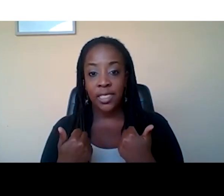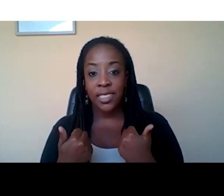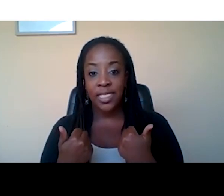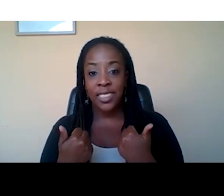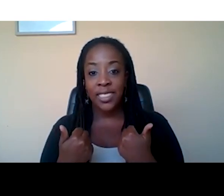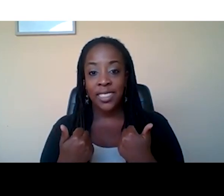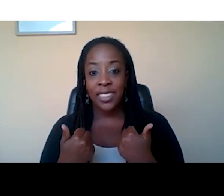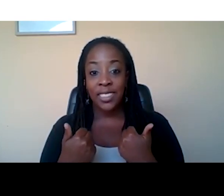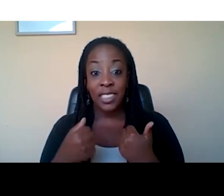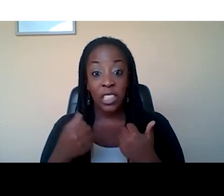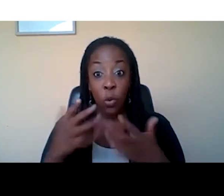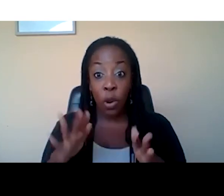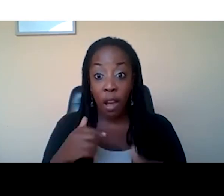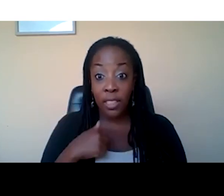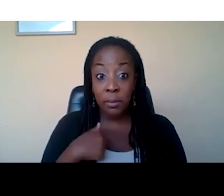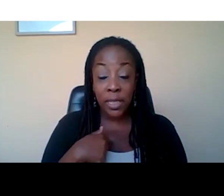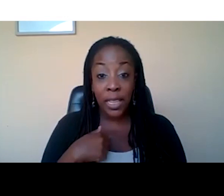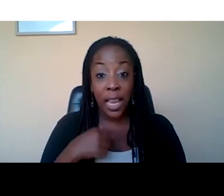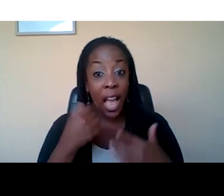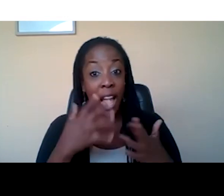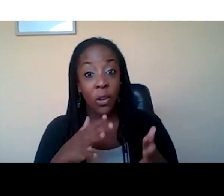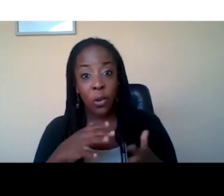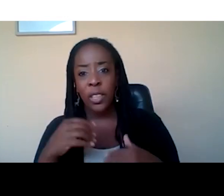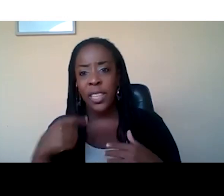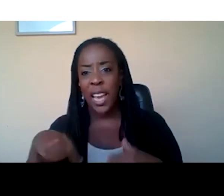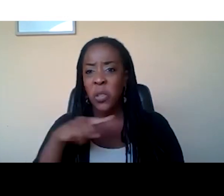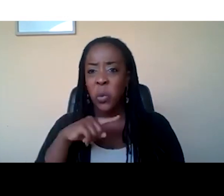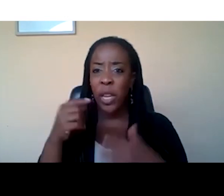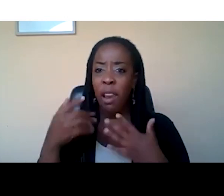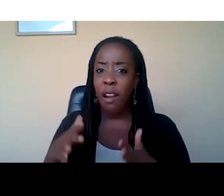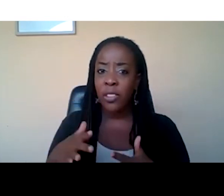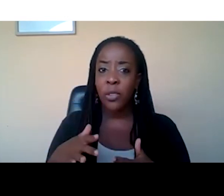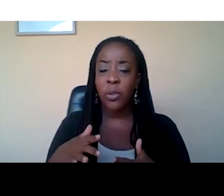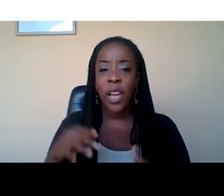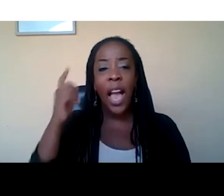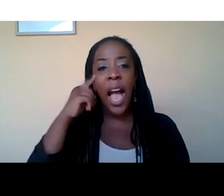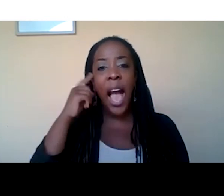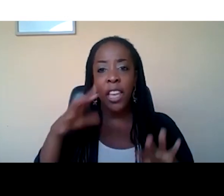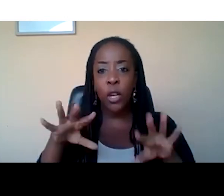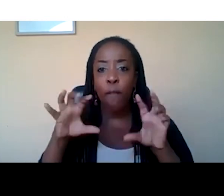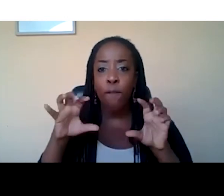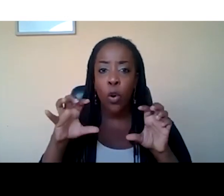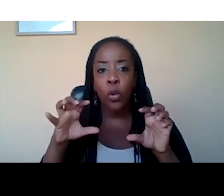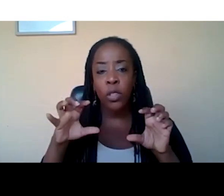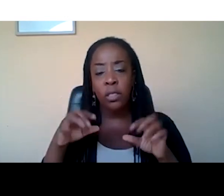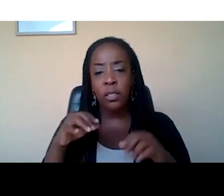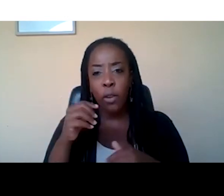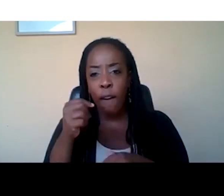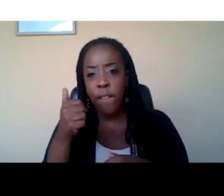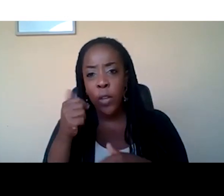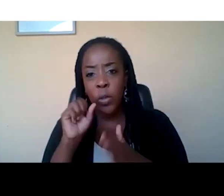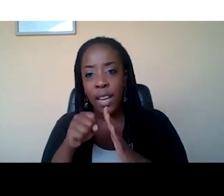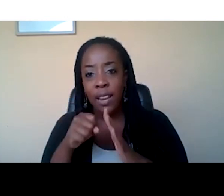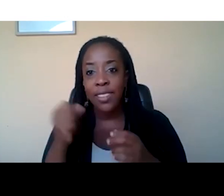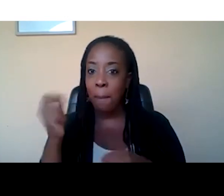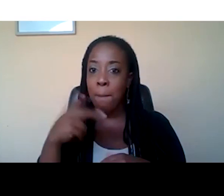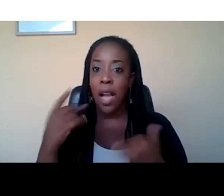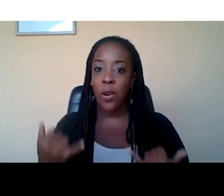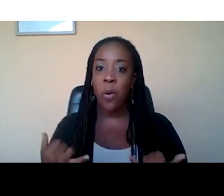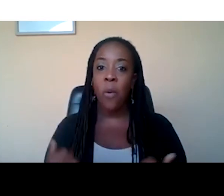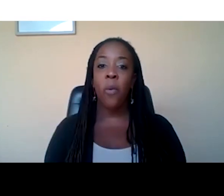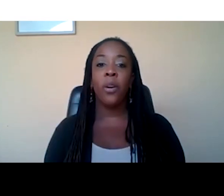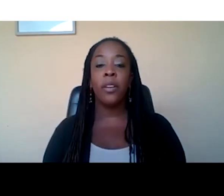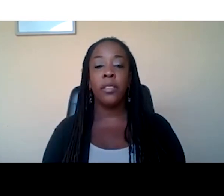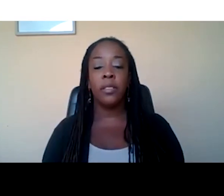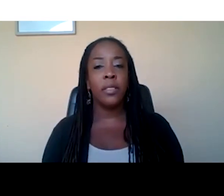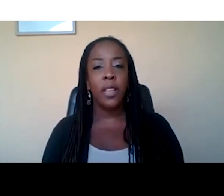Did you lose me or did I lose you? Yes, we lost you a little. I think you froze for a few seconds there, but you're back.